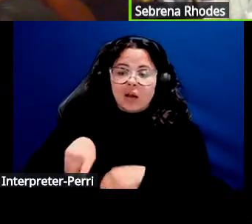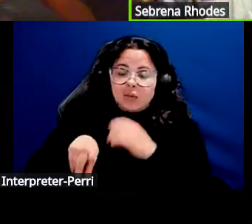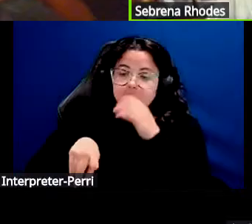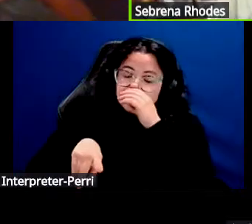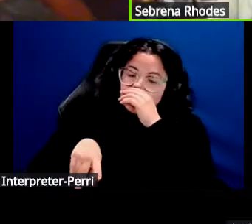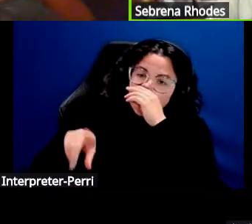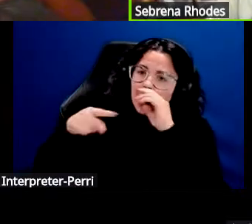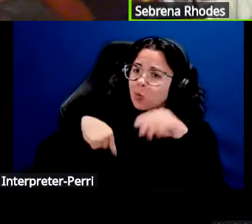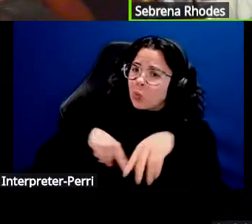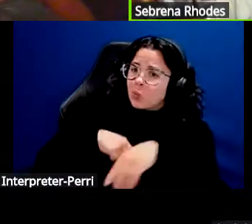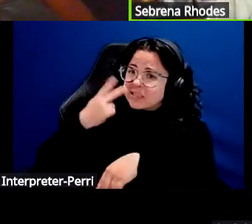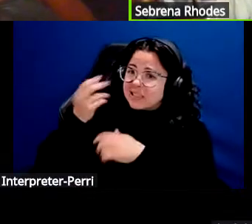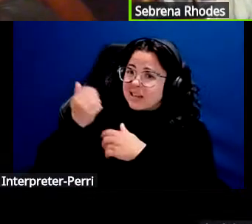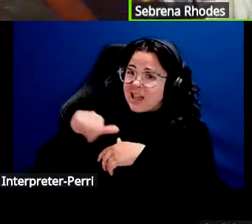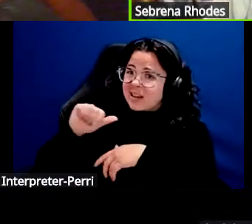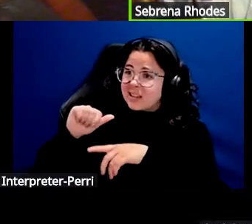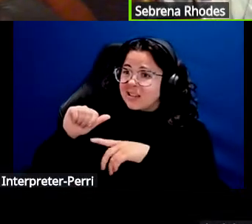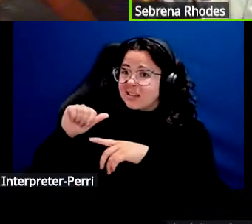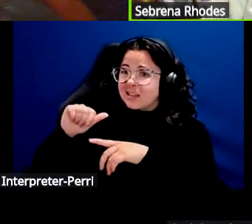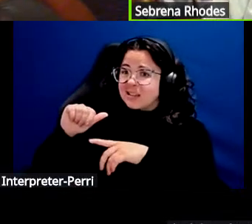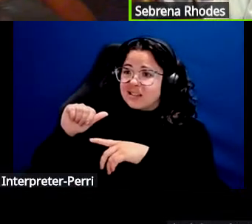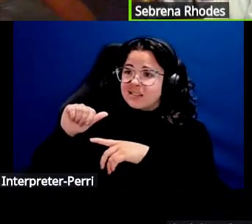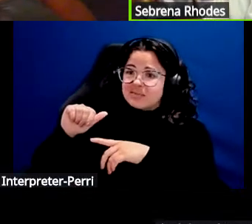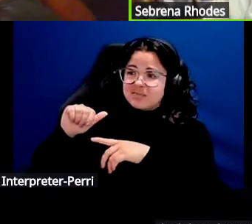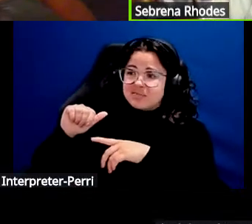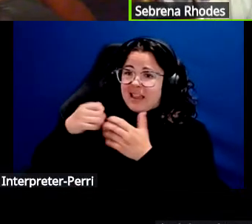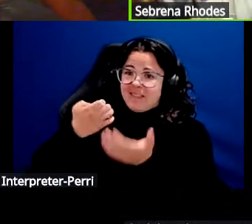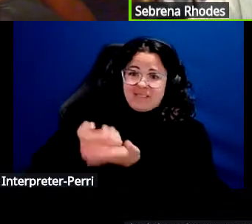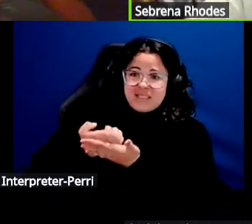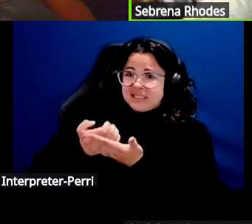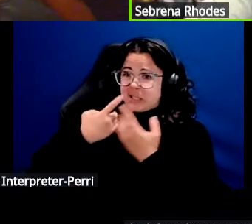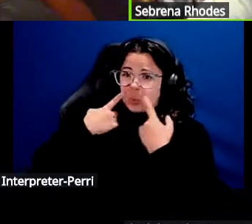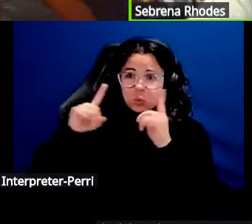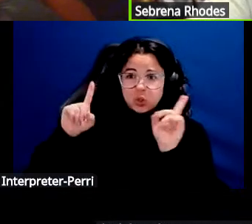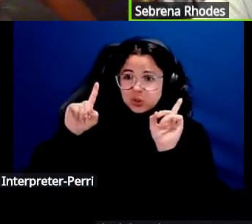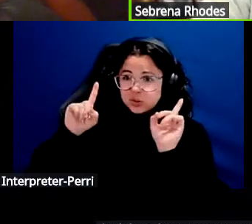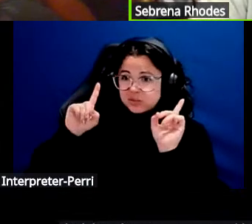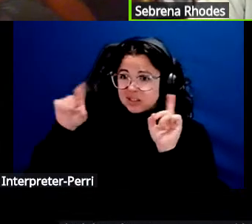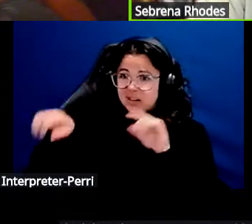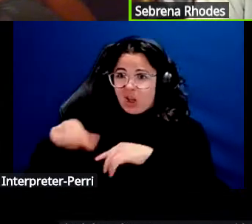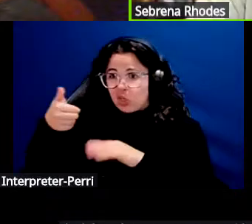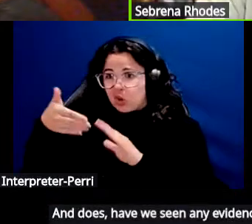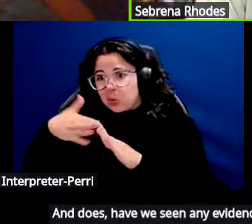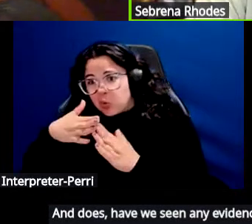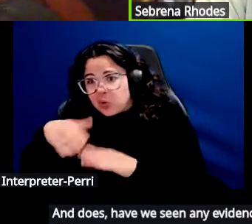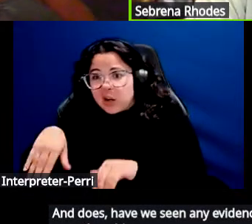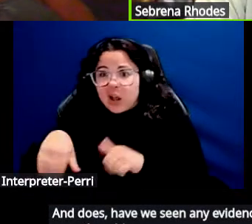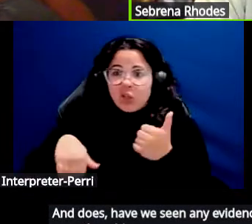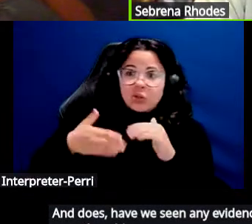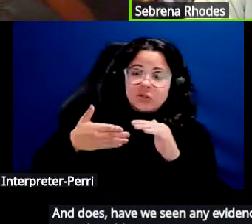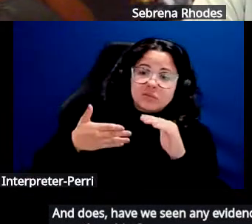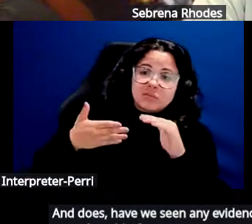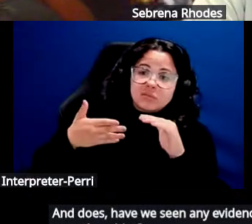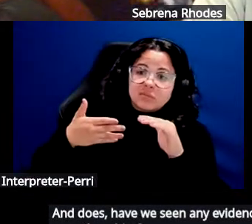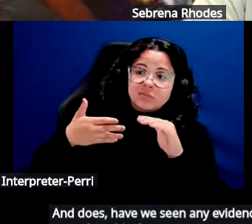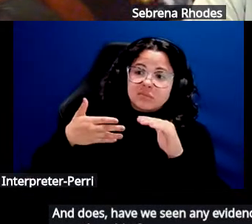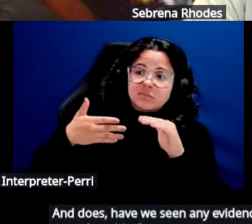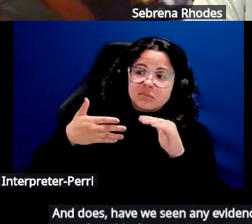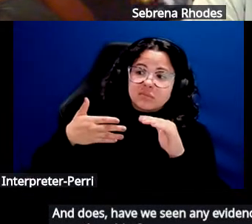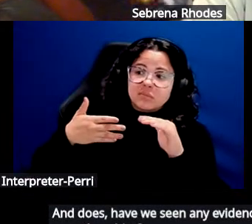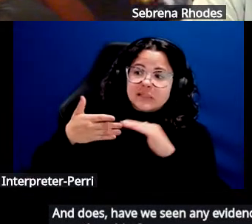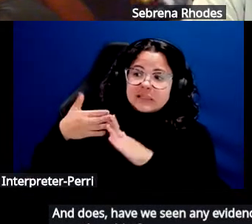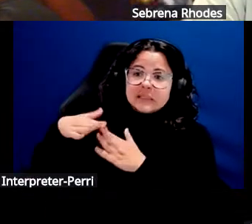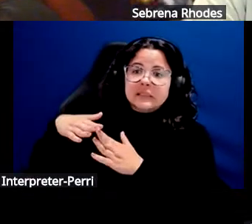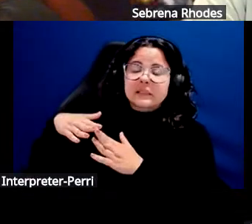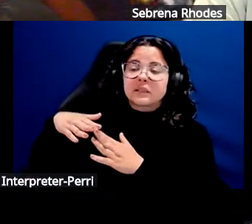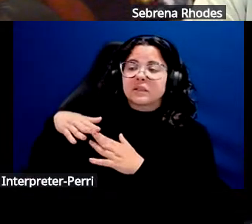seen any evidence of this working in any other communities or any other cities? According to recent